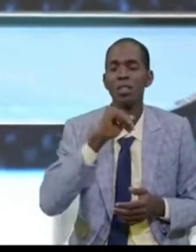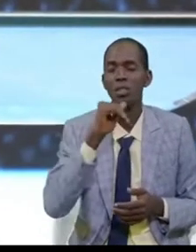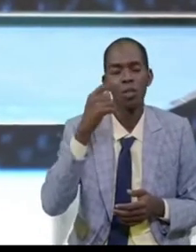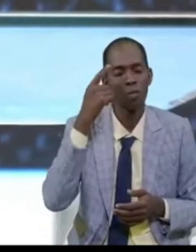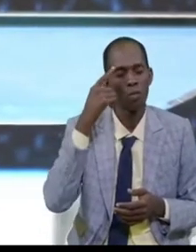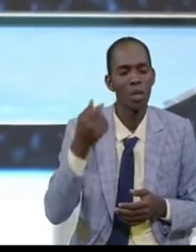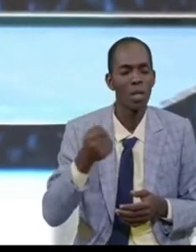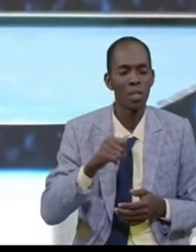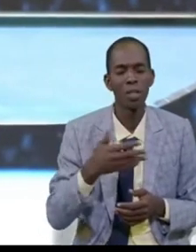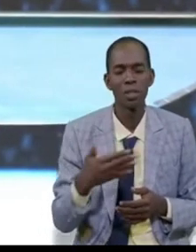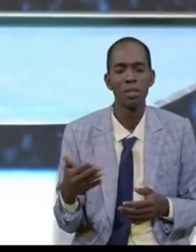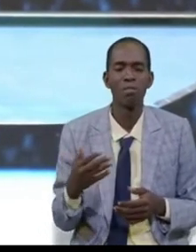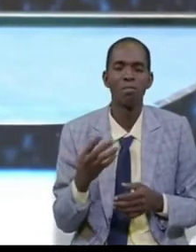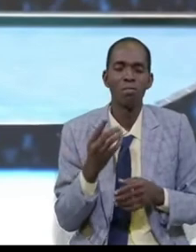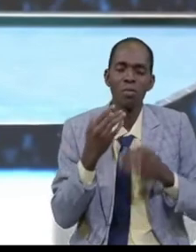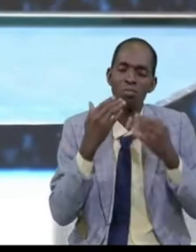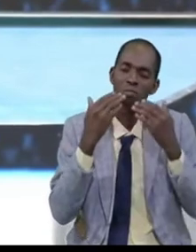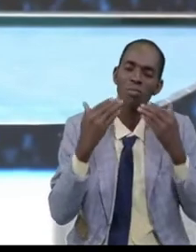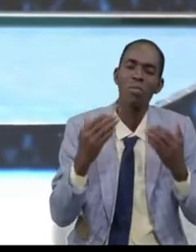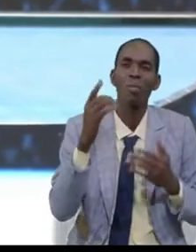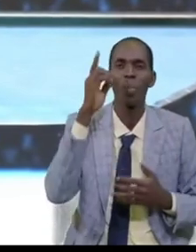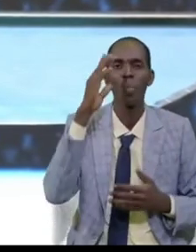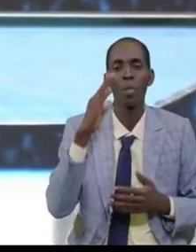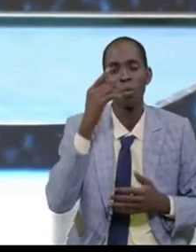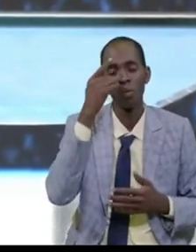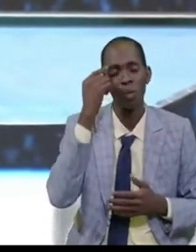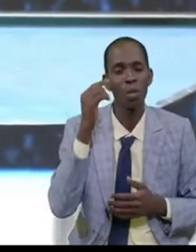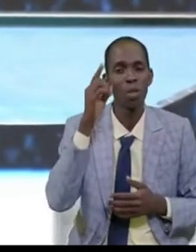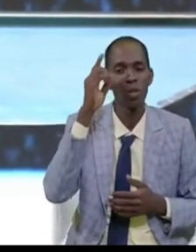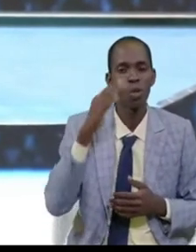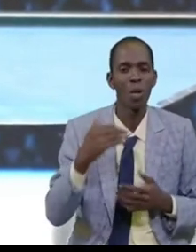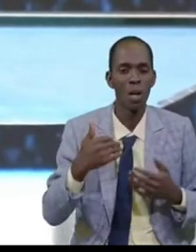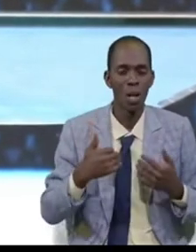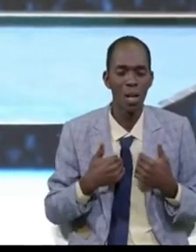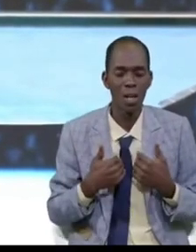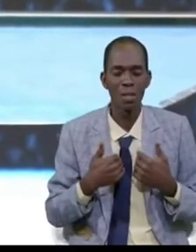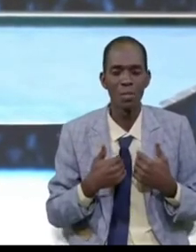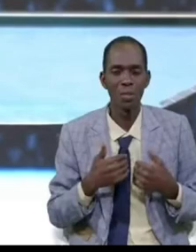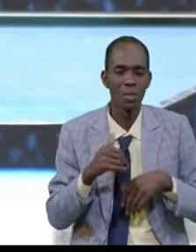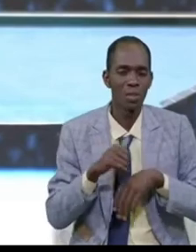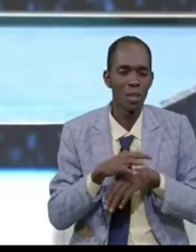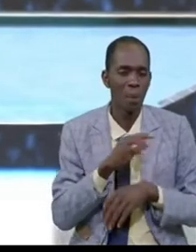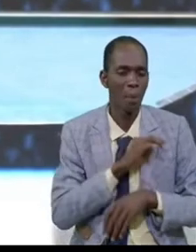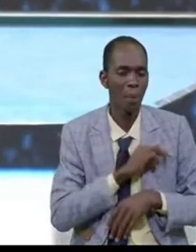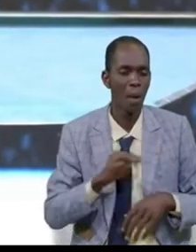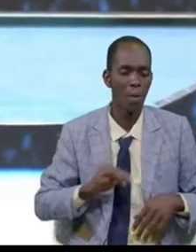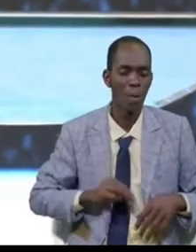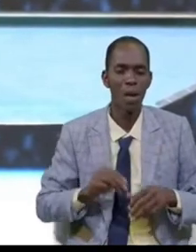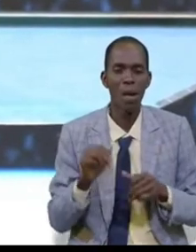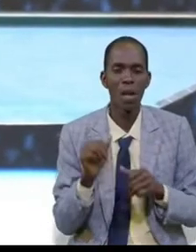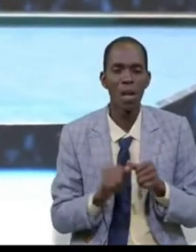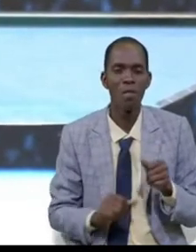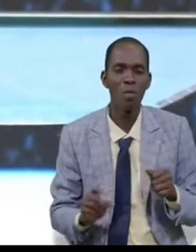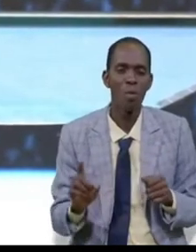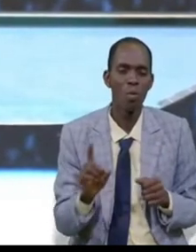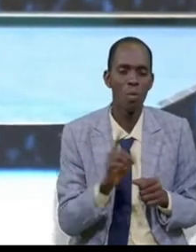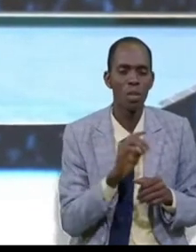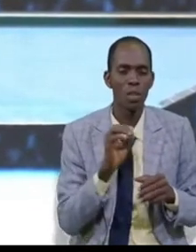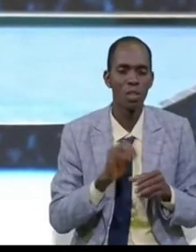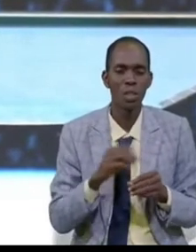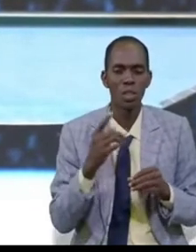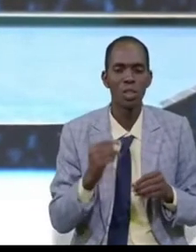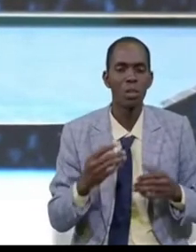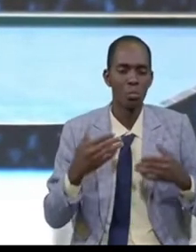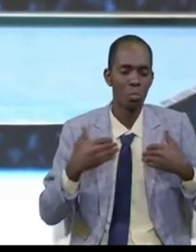just thank God because God has set members, every one of them, in the body